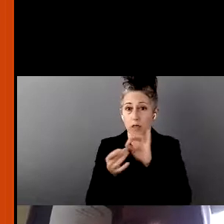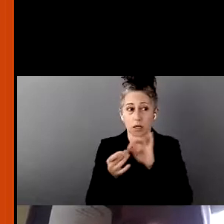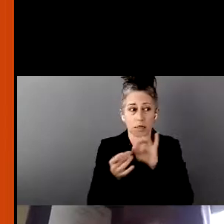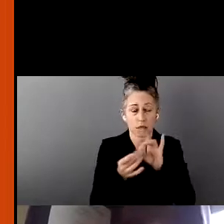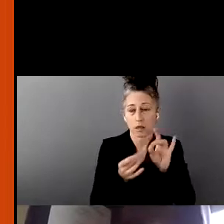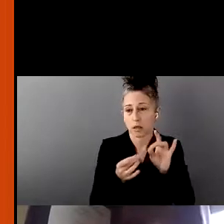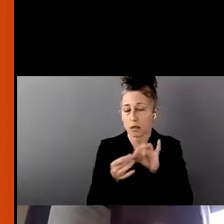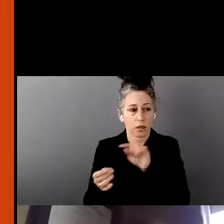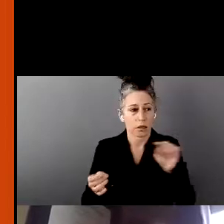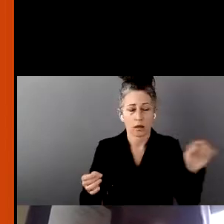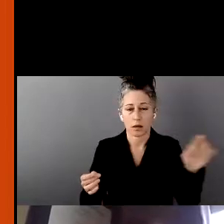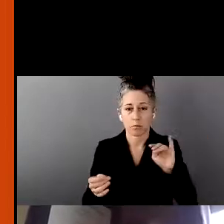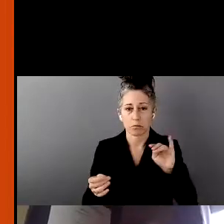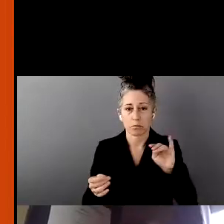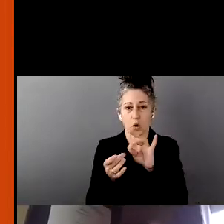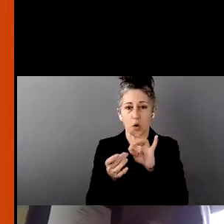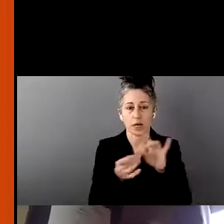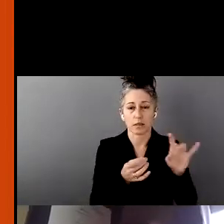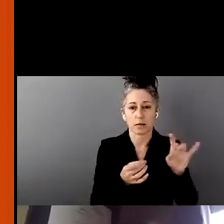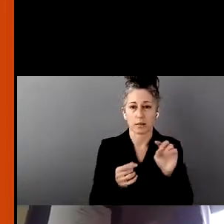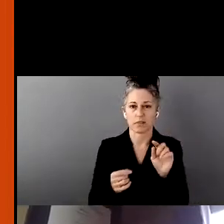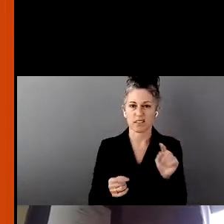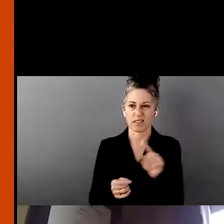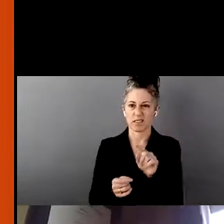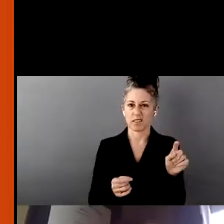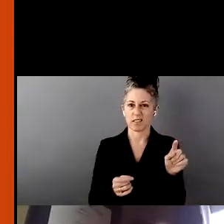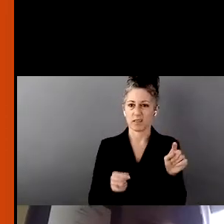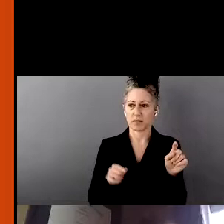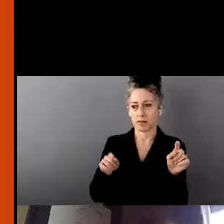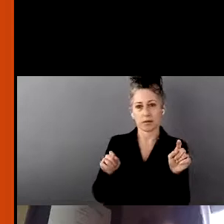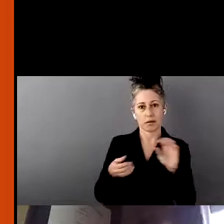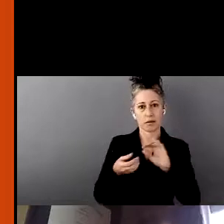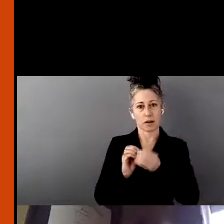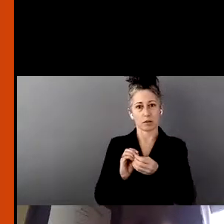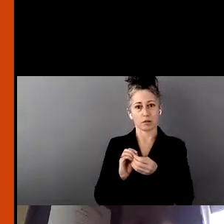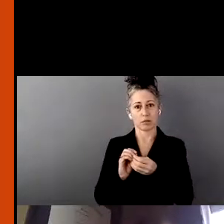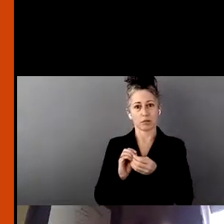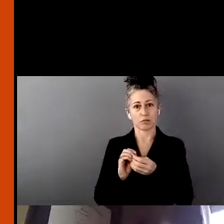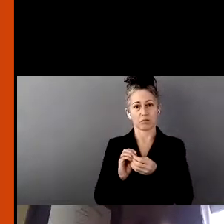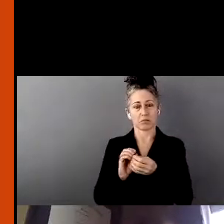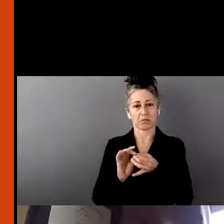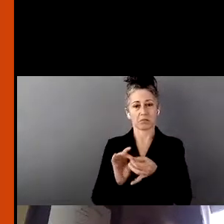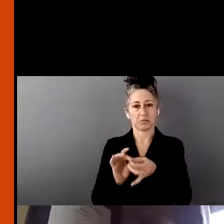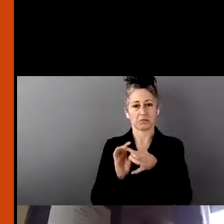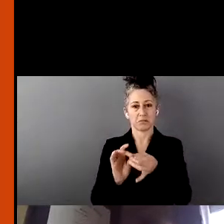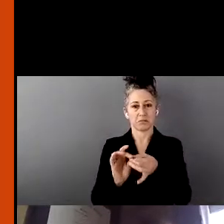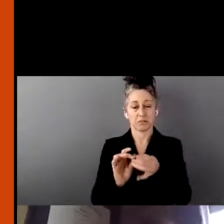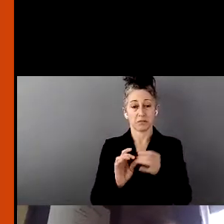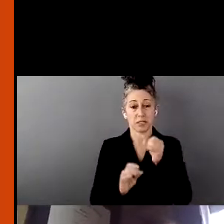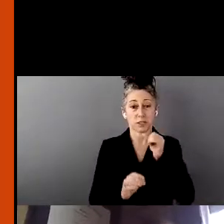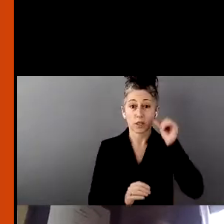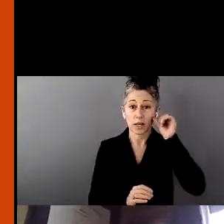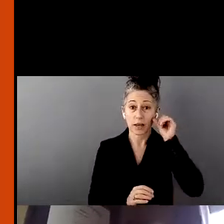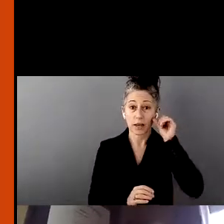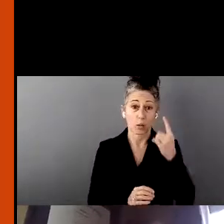in the media, you can see all of those stories reflected in the presentation of the past few days. Yesterday, as one